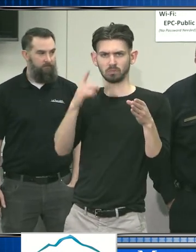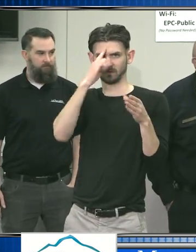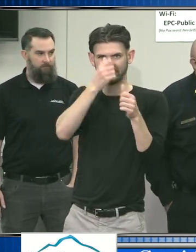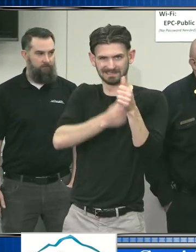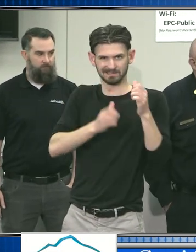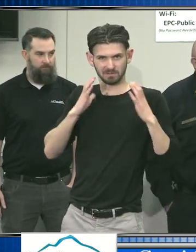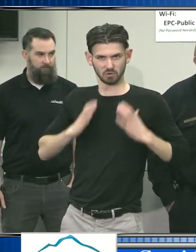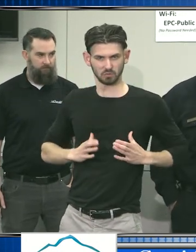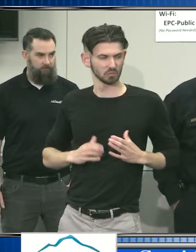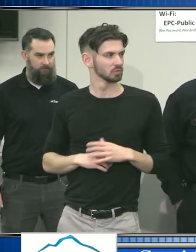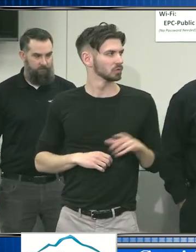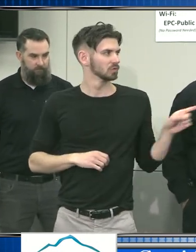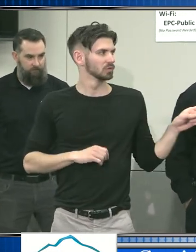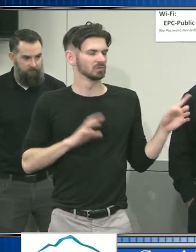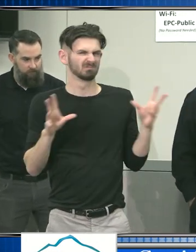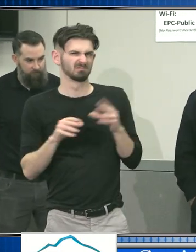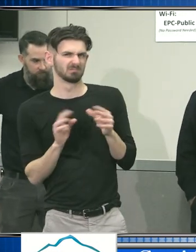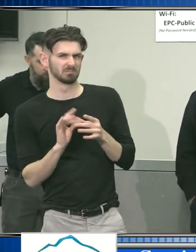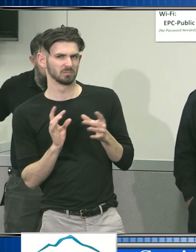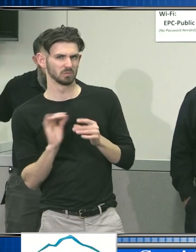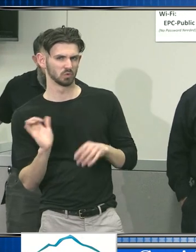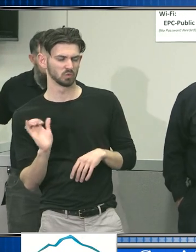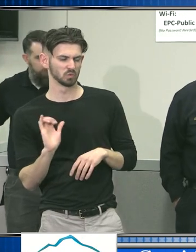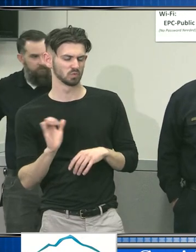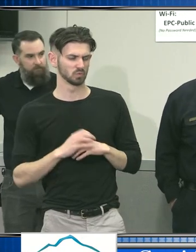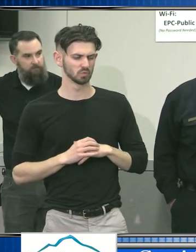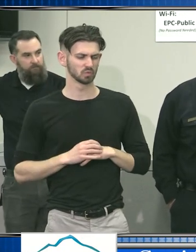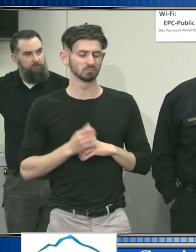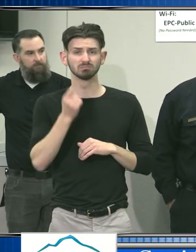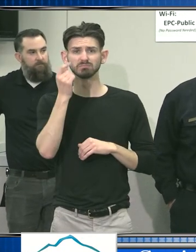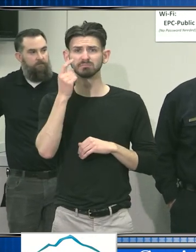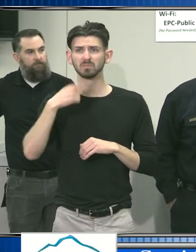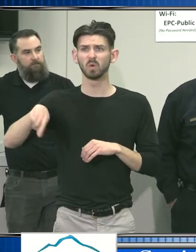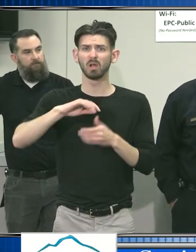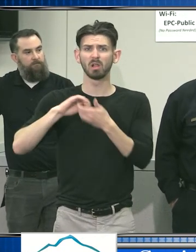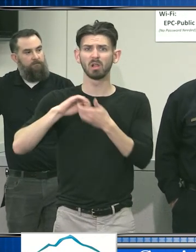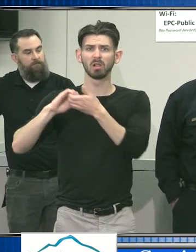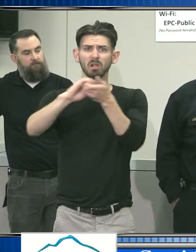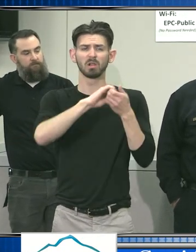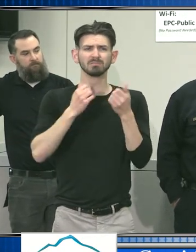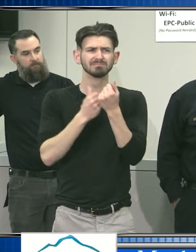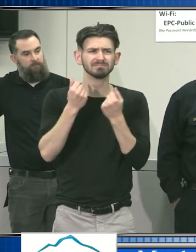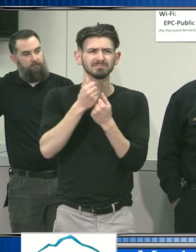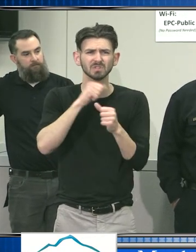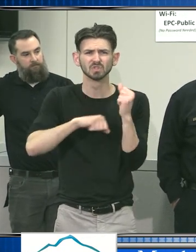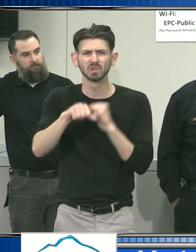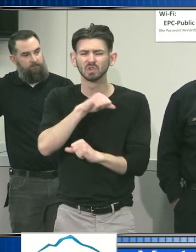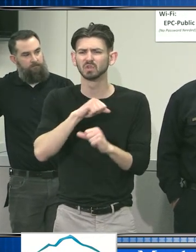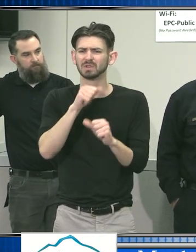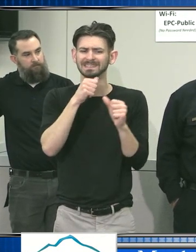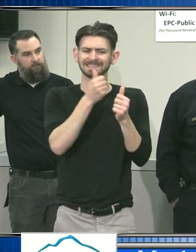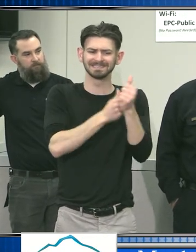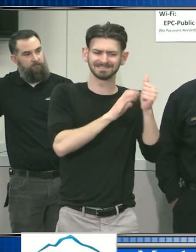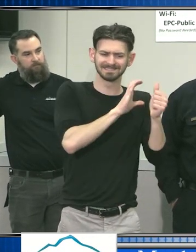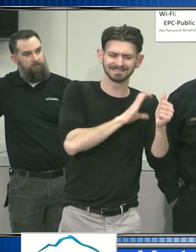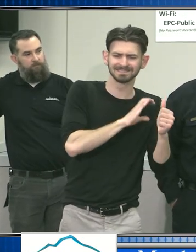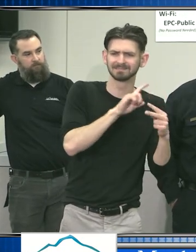Let me get in on this one as well. I'd also say we're all in this together. Every citizen, every government official,